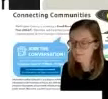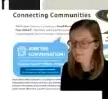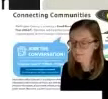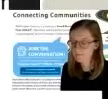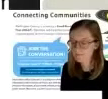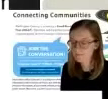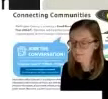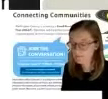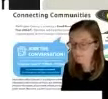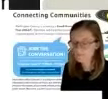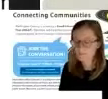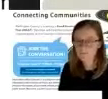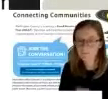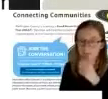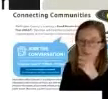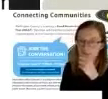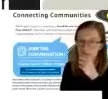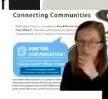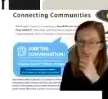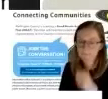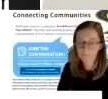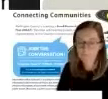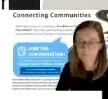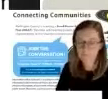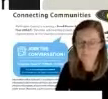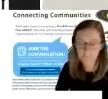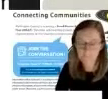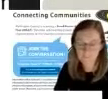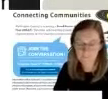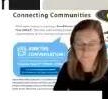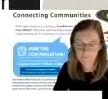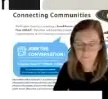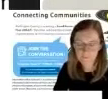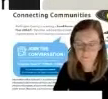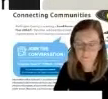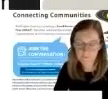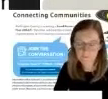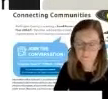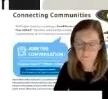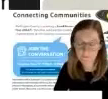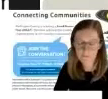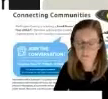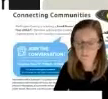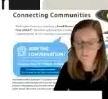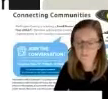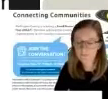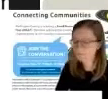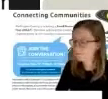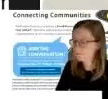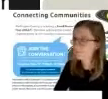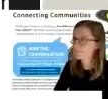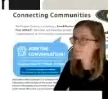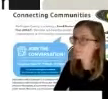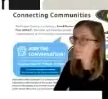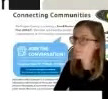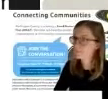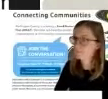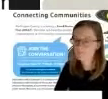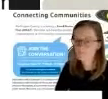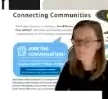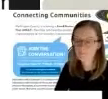So these goals are used as a basis for evaluating alternatives and decision-making, and we'll make that link clear as we go forward with this presentation.